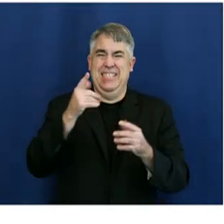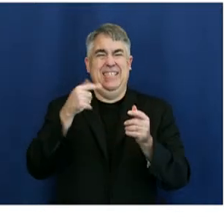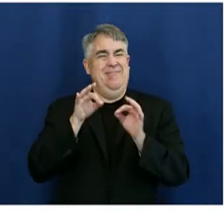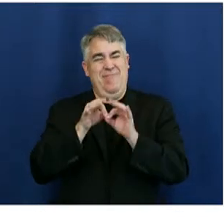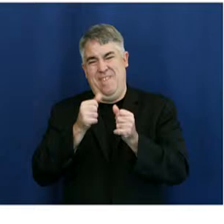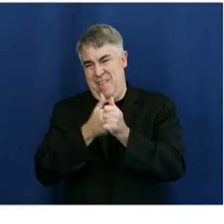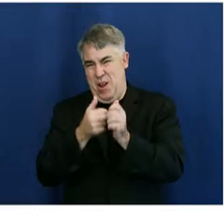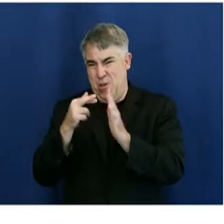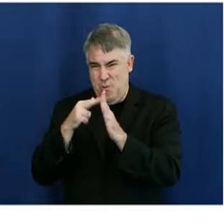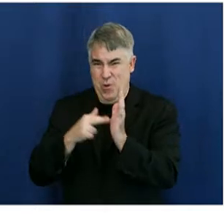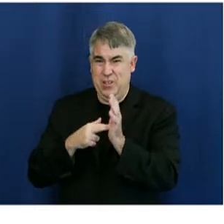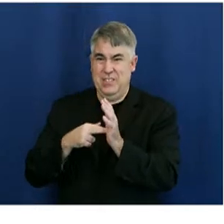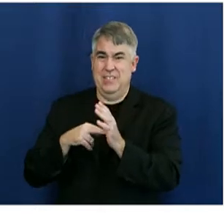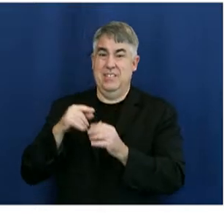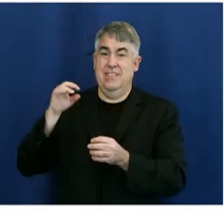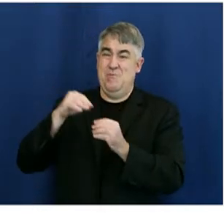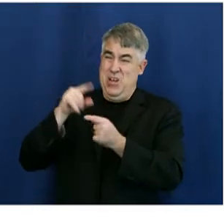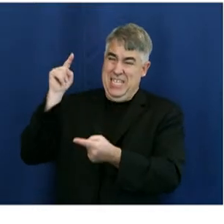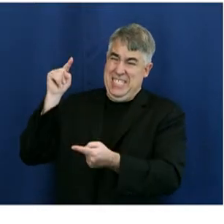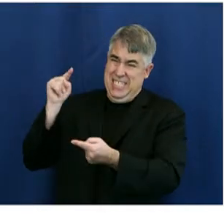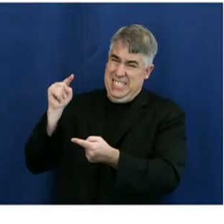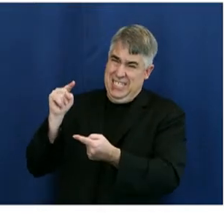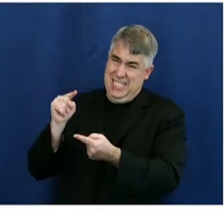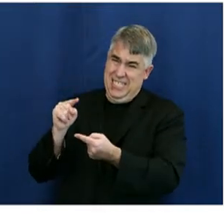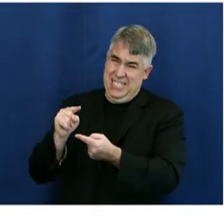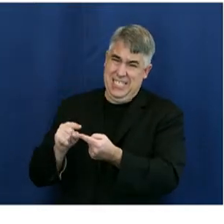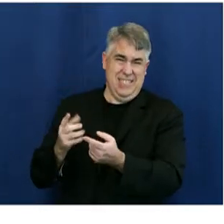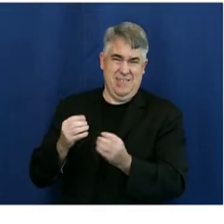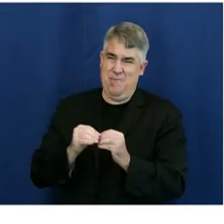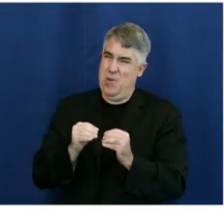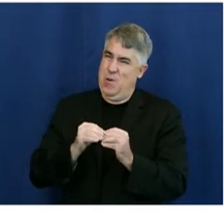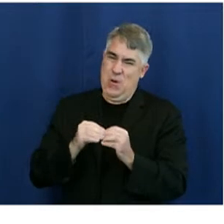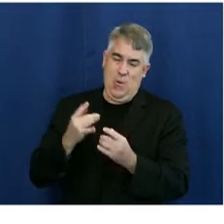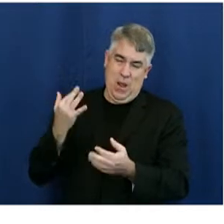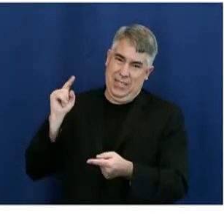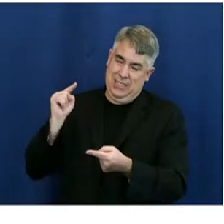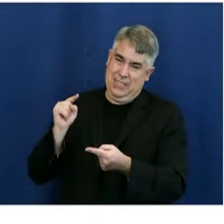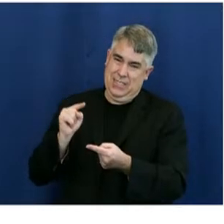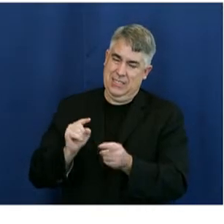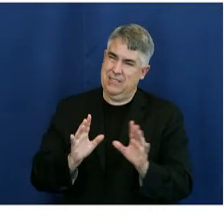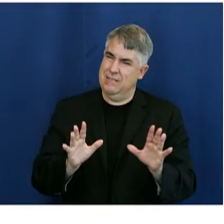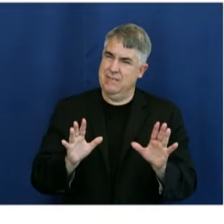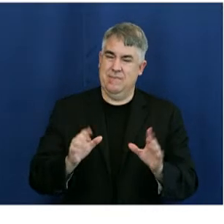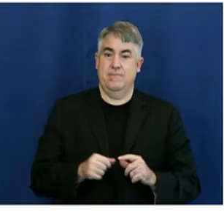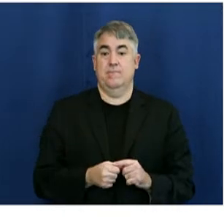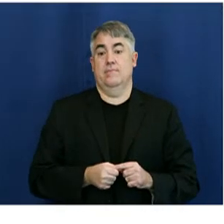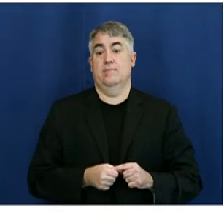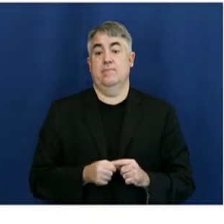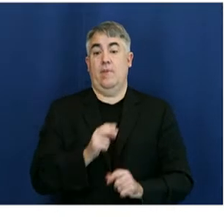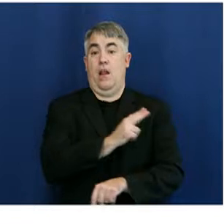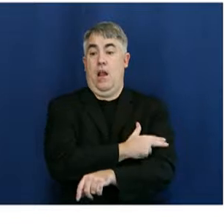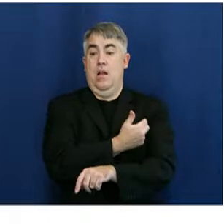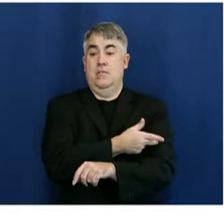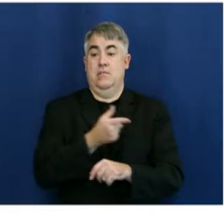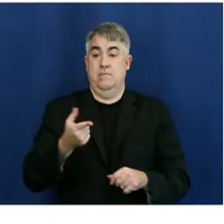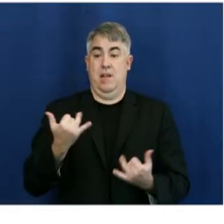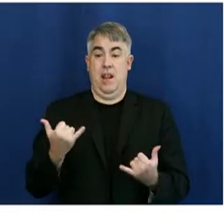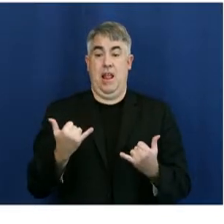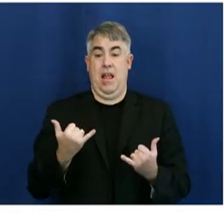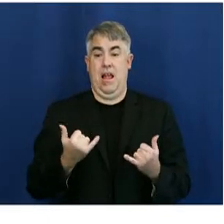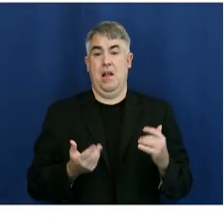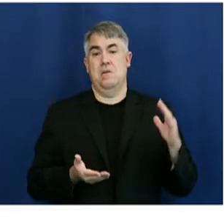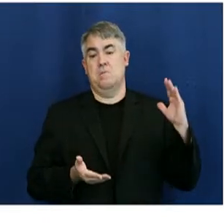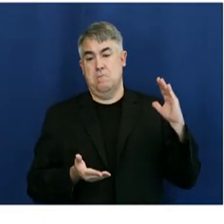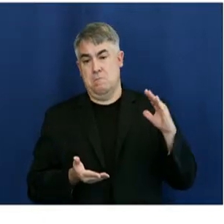down, and let's continue to make forward progress. On hospitalizations, again, you can see kind of a stabilization